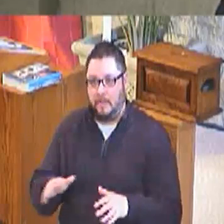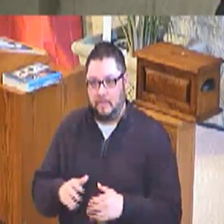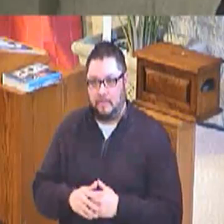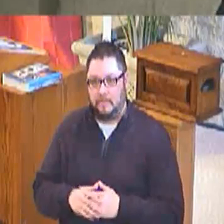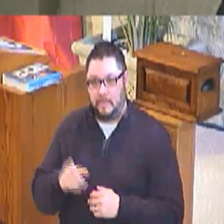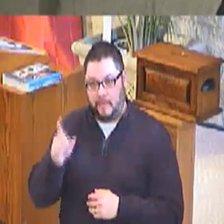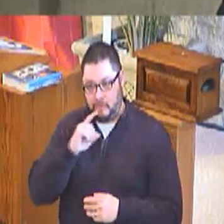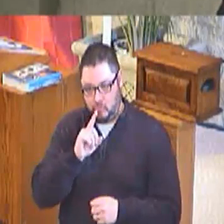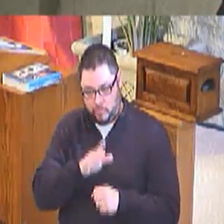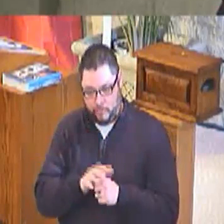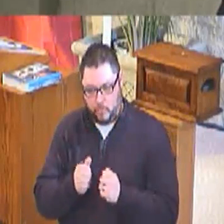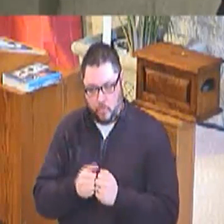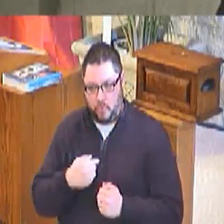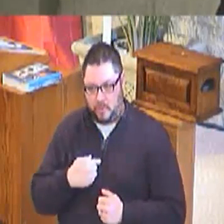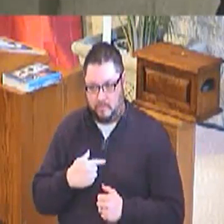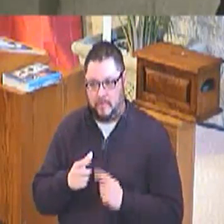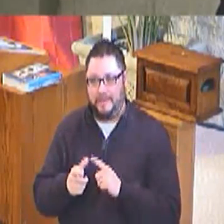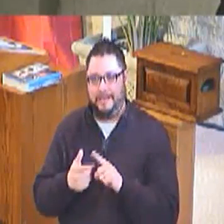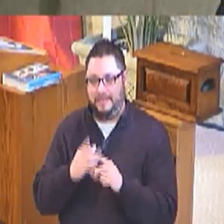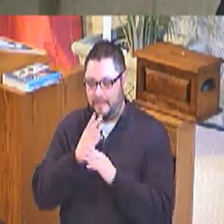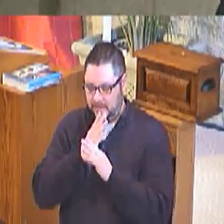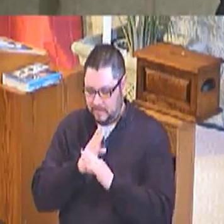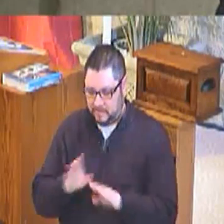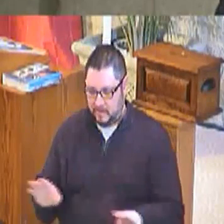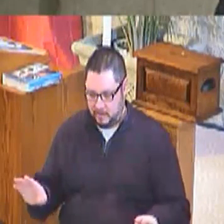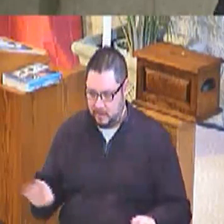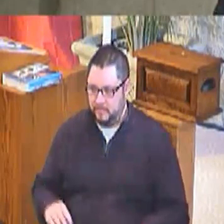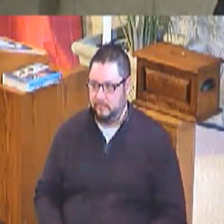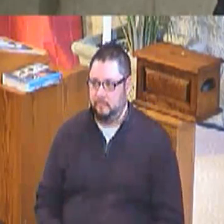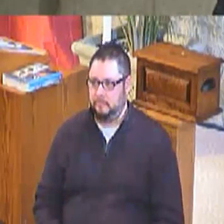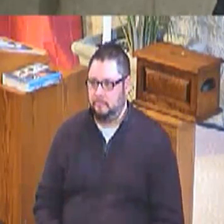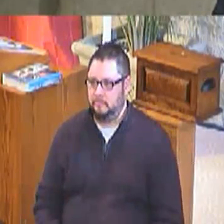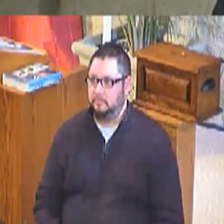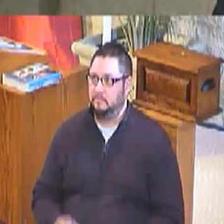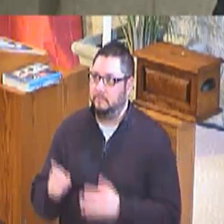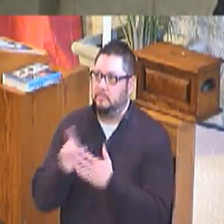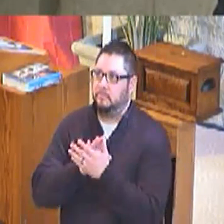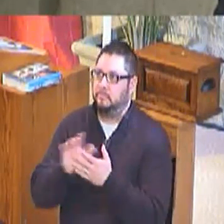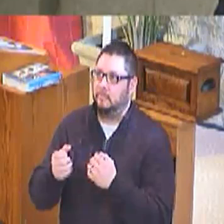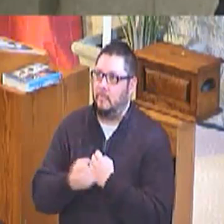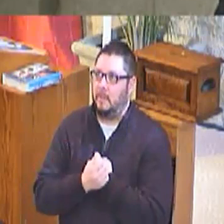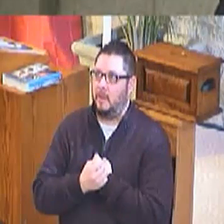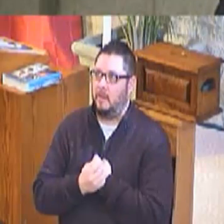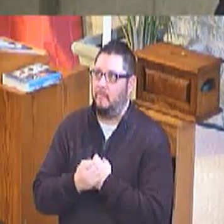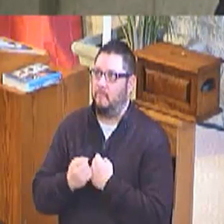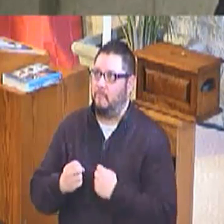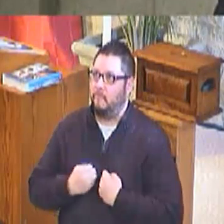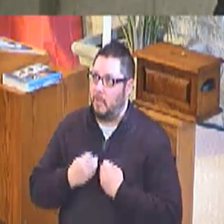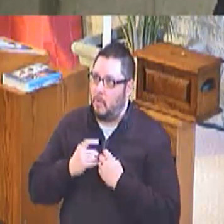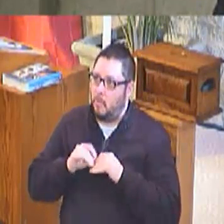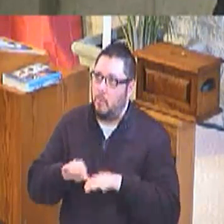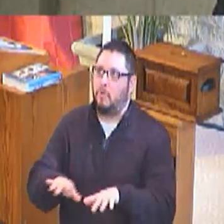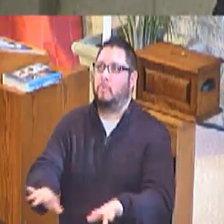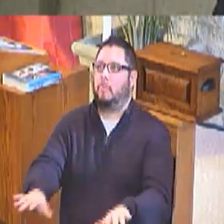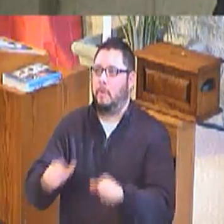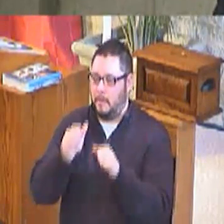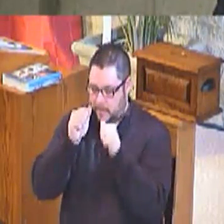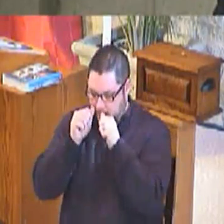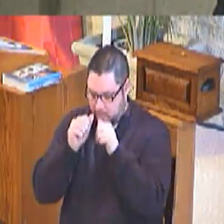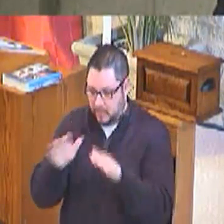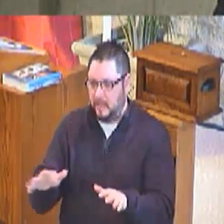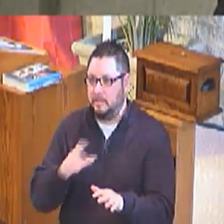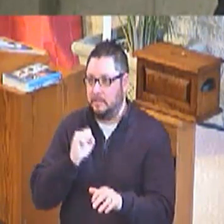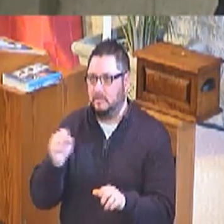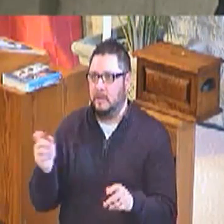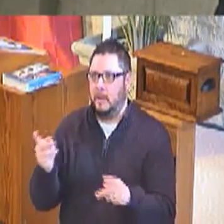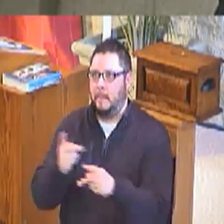affirm it with me, and then silently. Divine love flowing through me blesses and multiplies